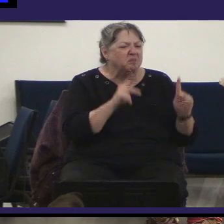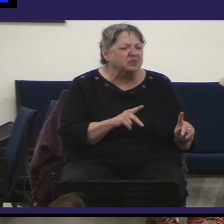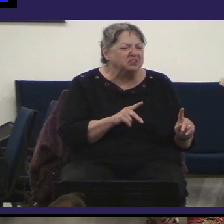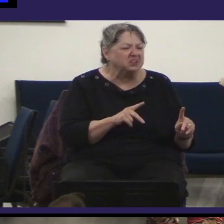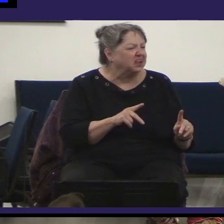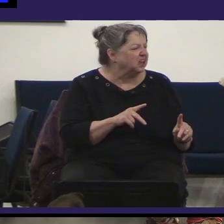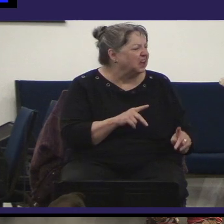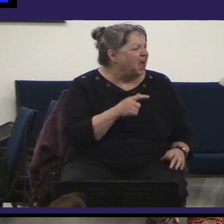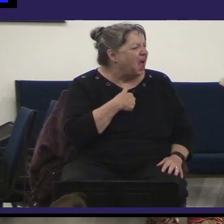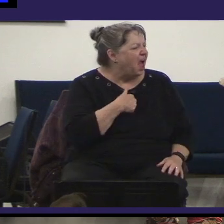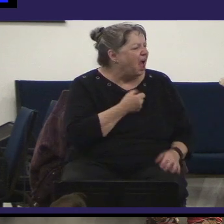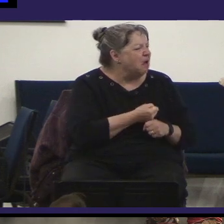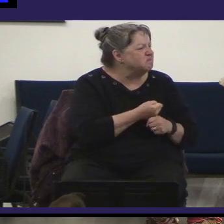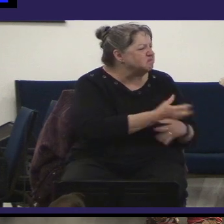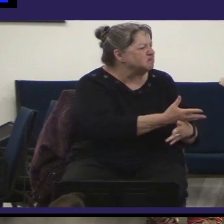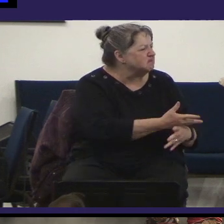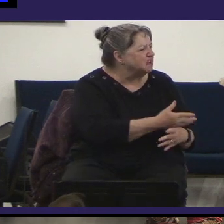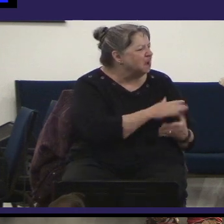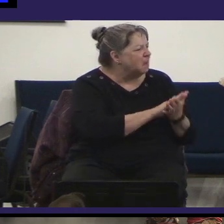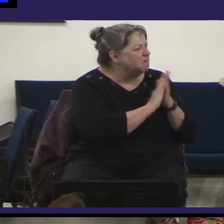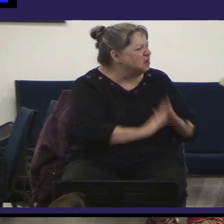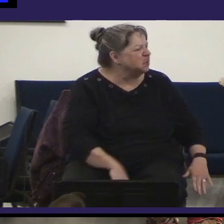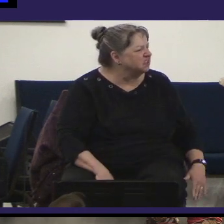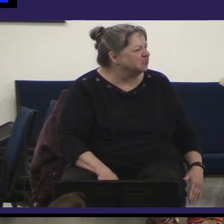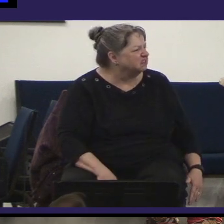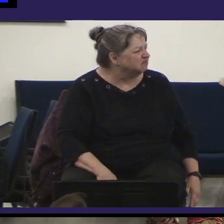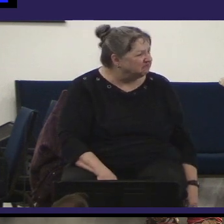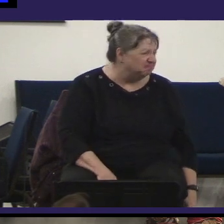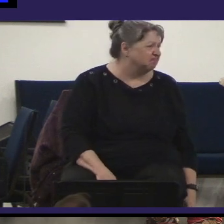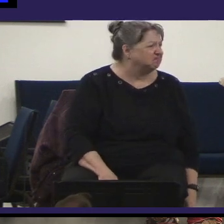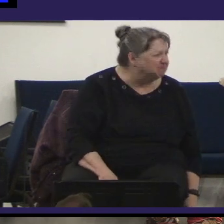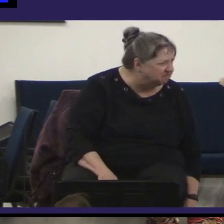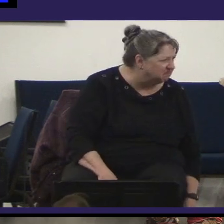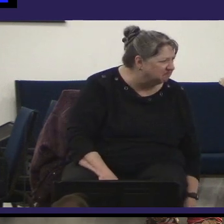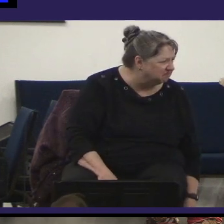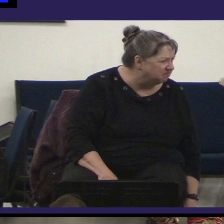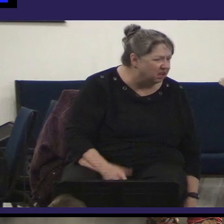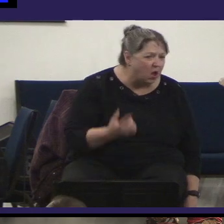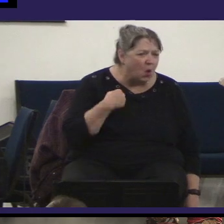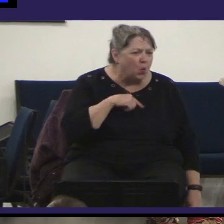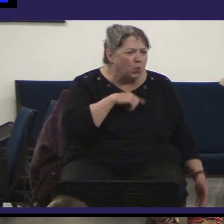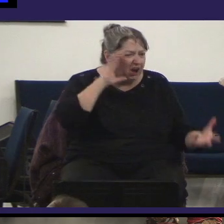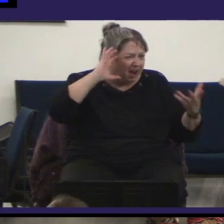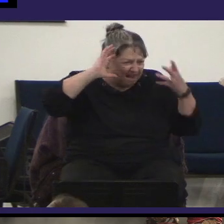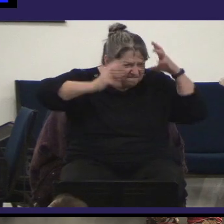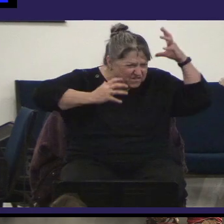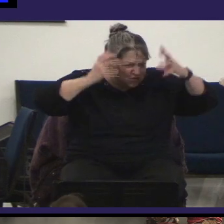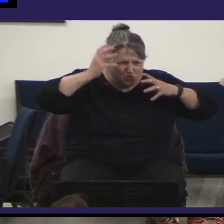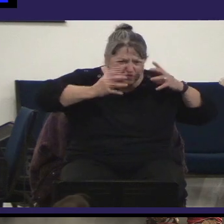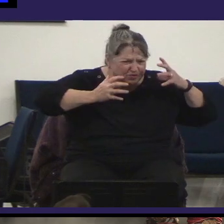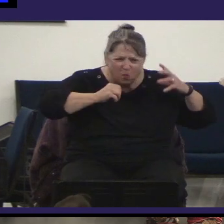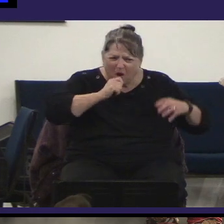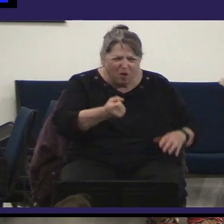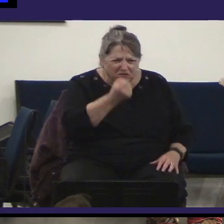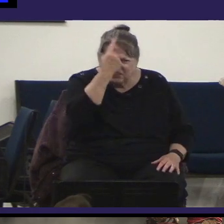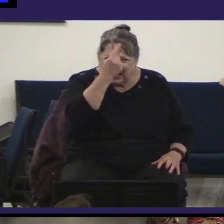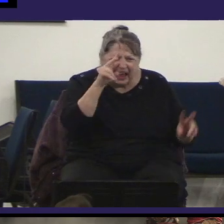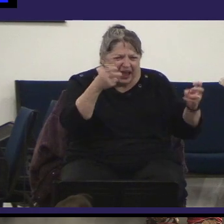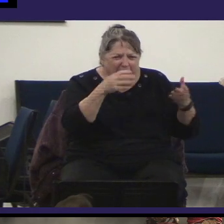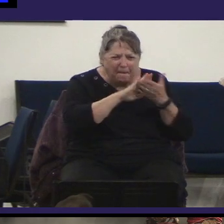him what I had to tell him. Now I got peace. That's peace. We've reversed it. Peace is, he hurt me, now I'm going to